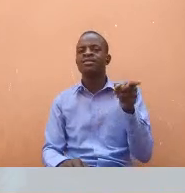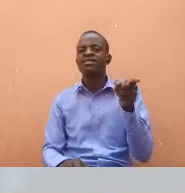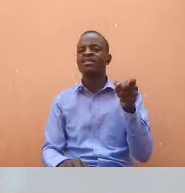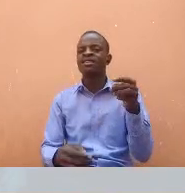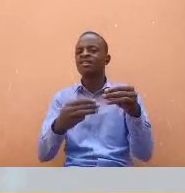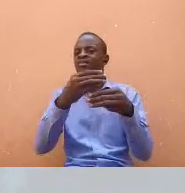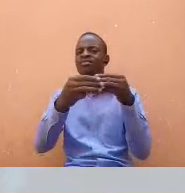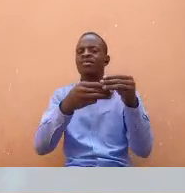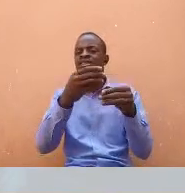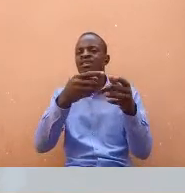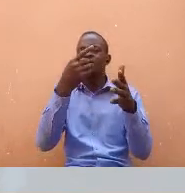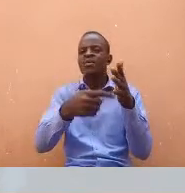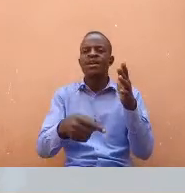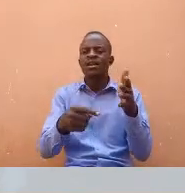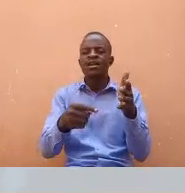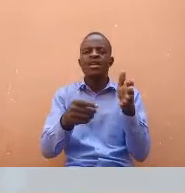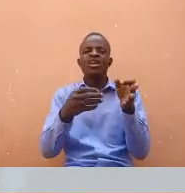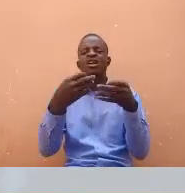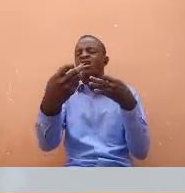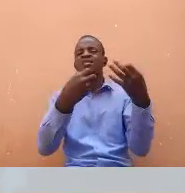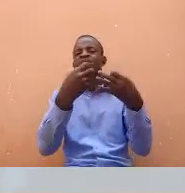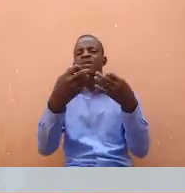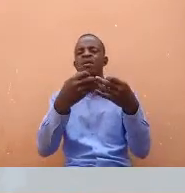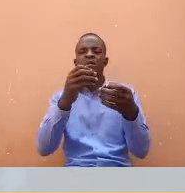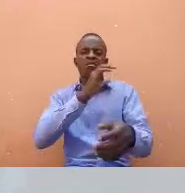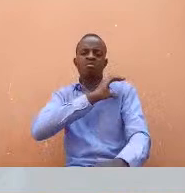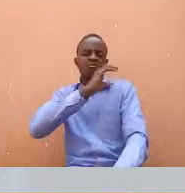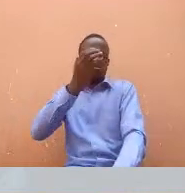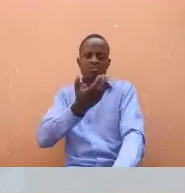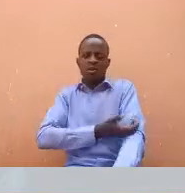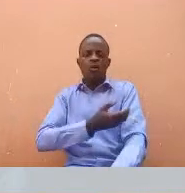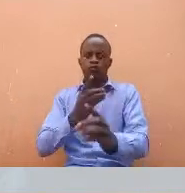just hear, the power of option?